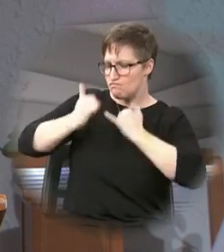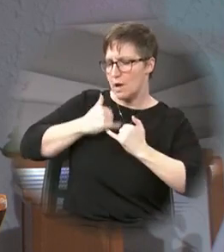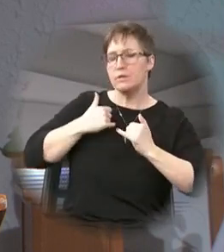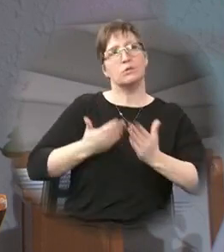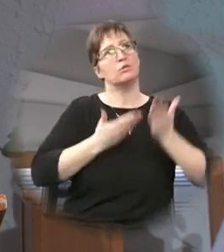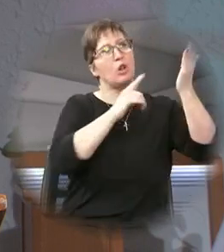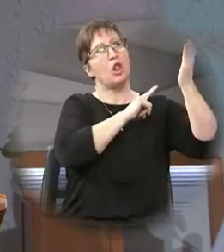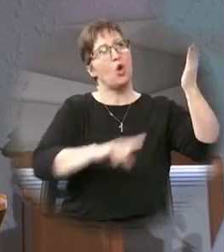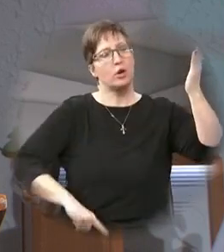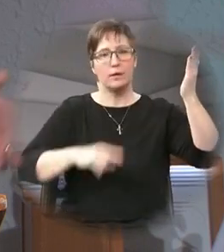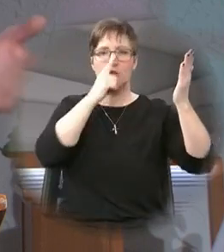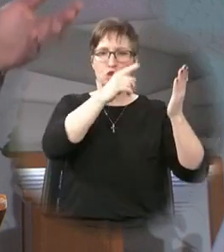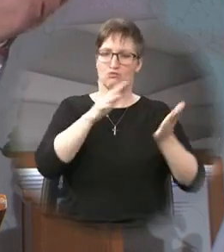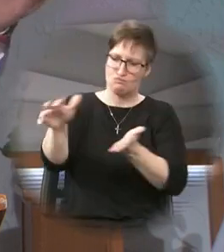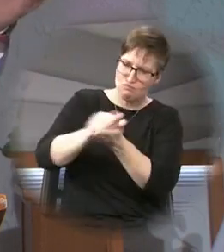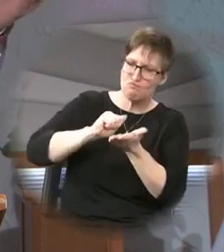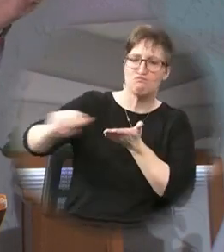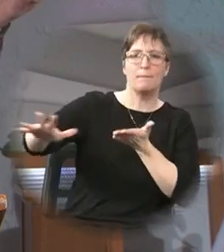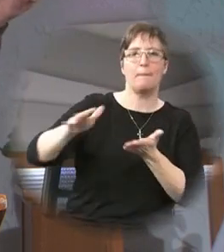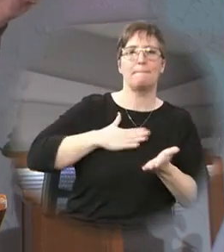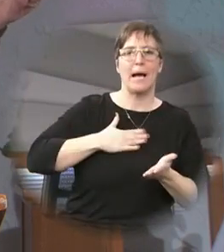the guilt of my sin.